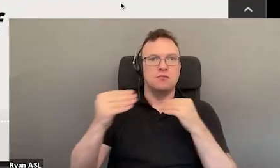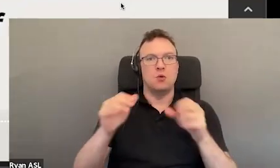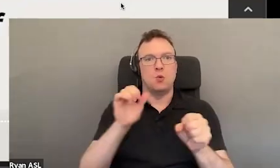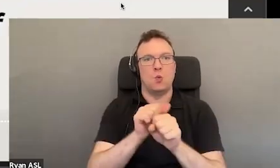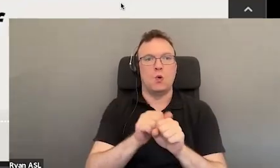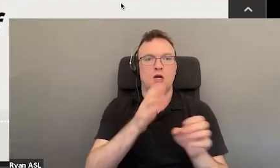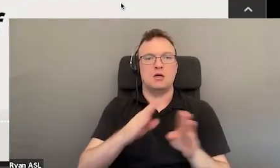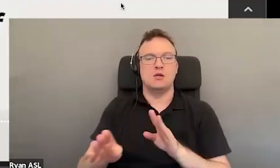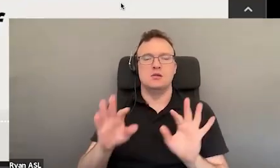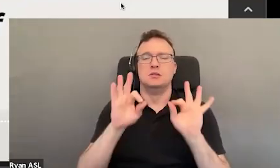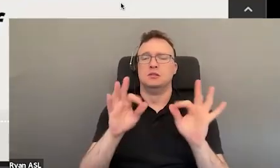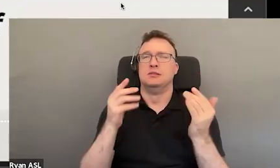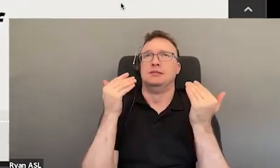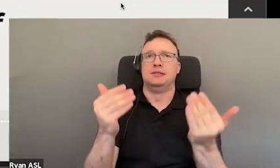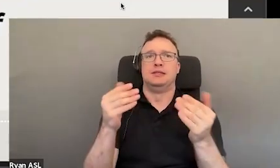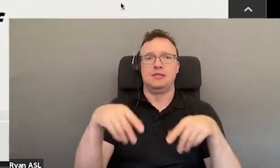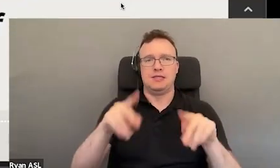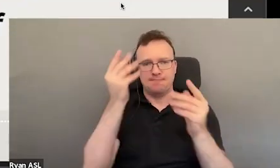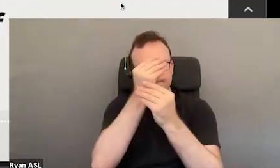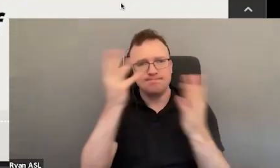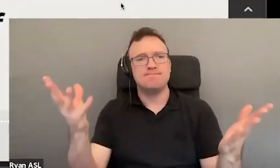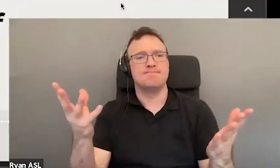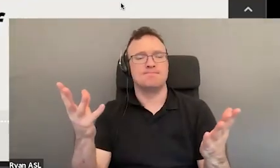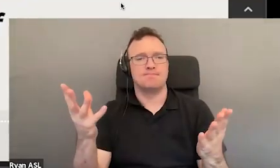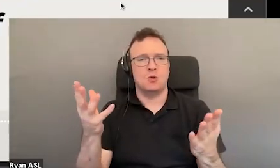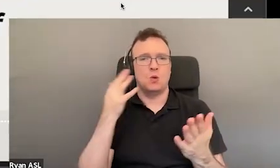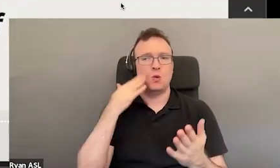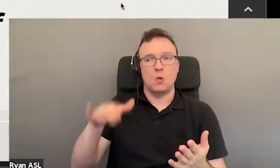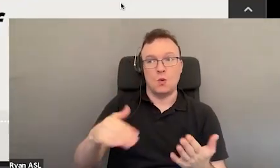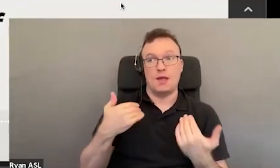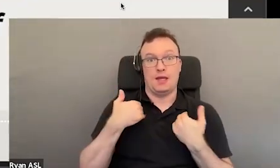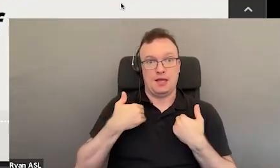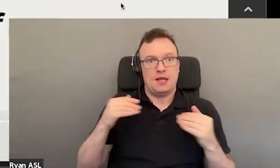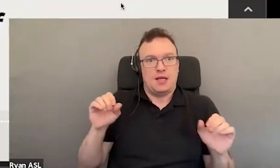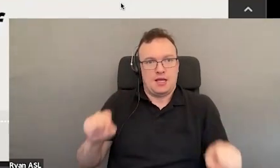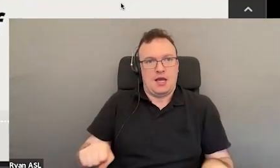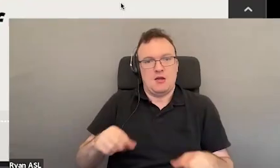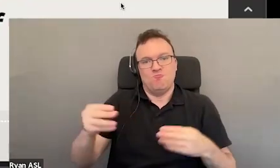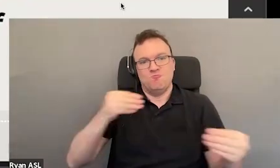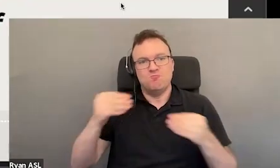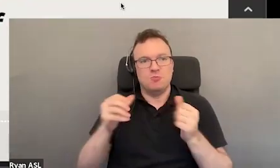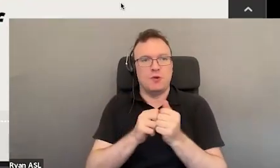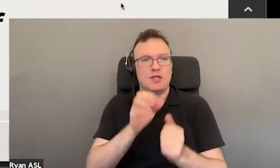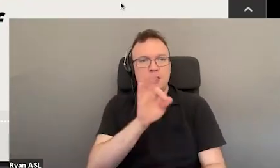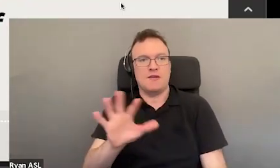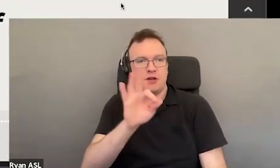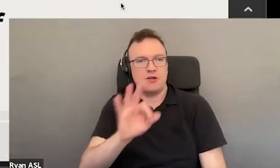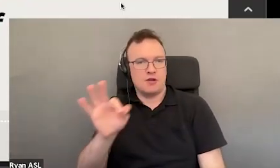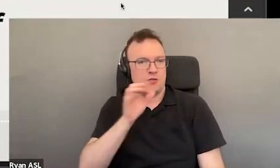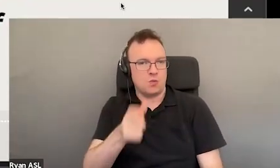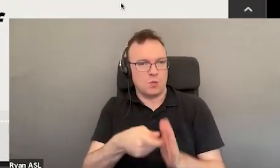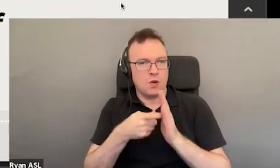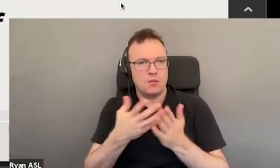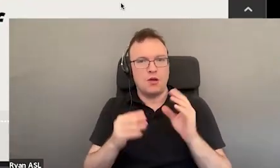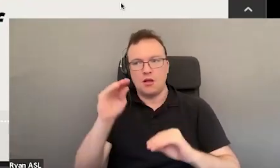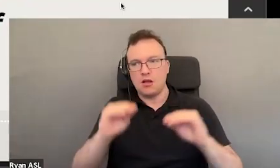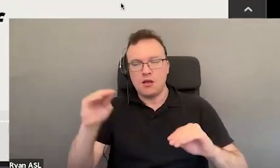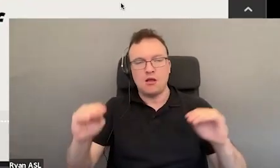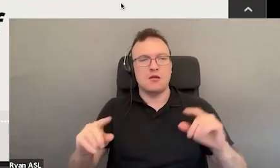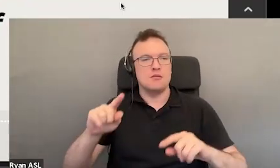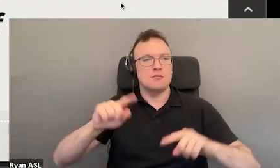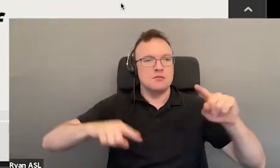arrangements, do that and let people know that those exist. Another just scenario here that we can think about